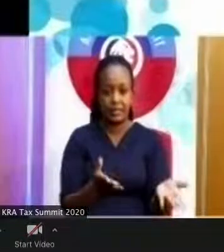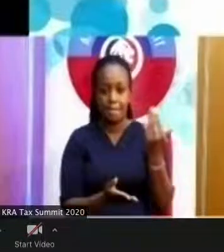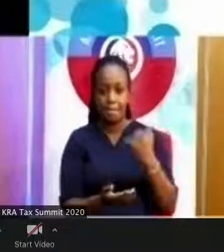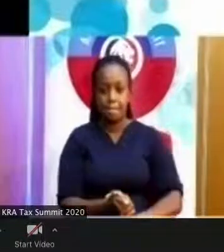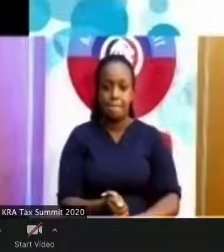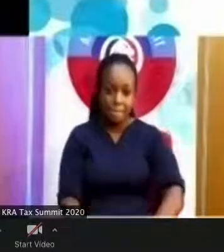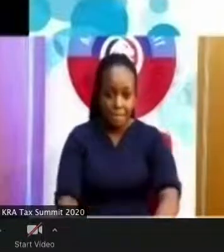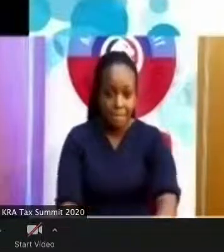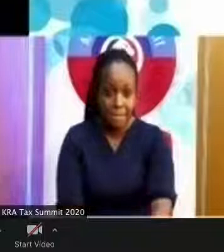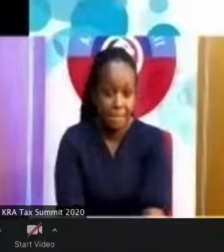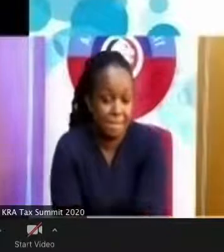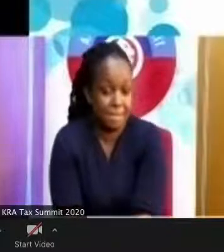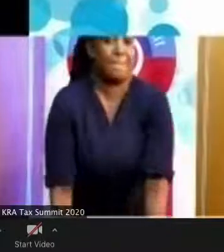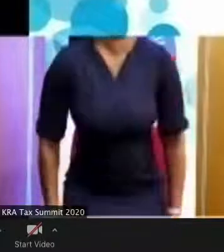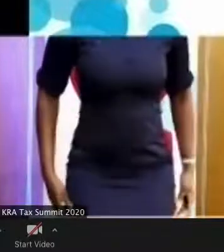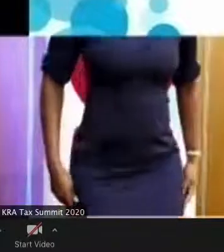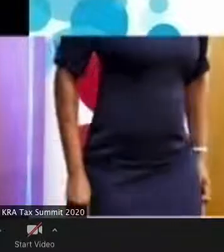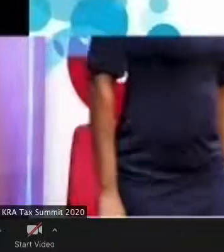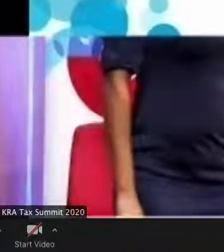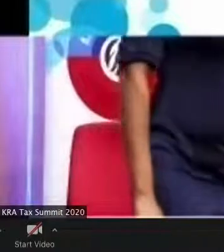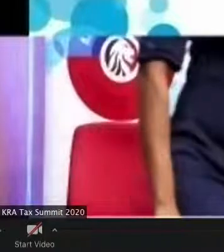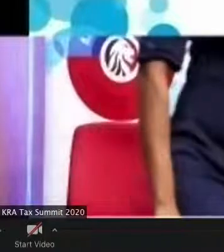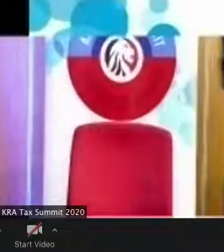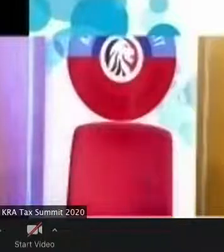Thank you very much, Mr.